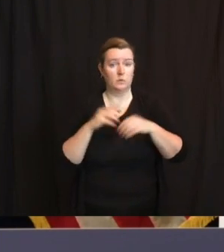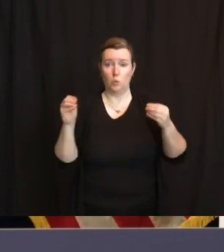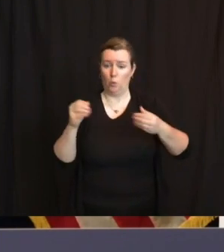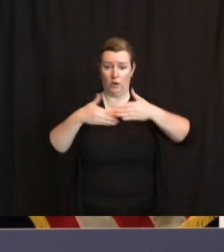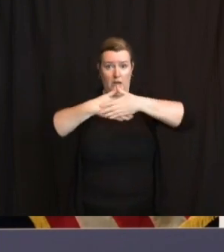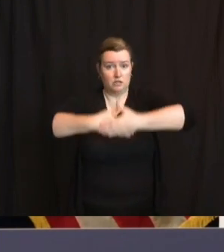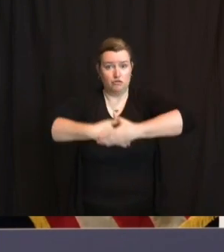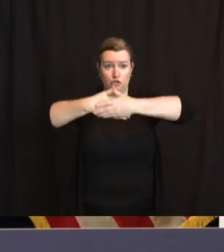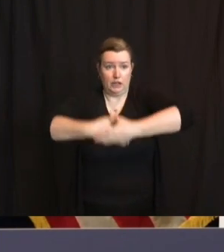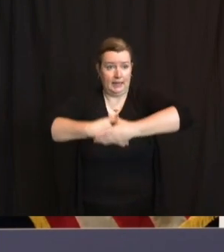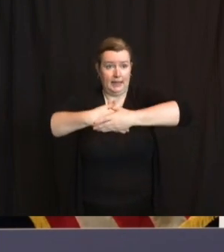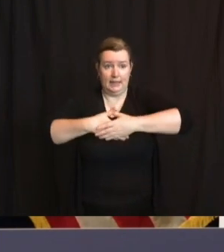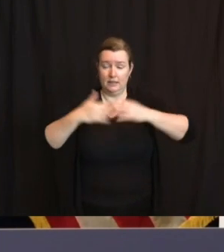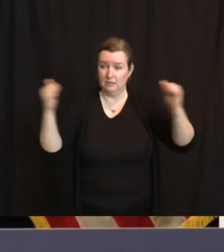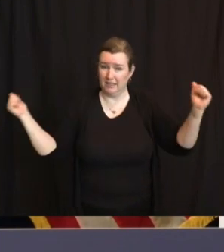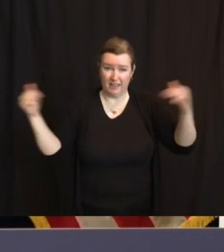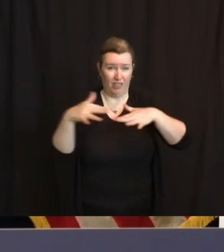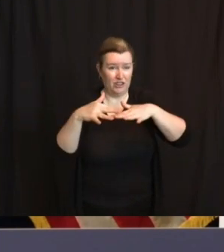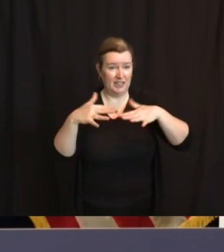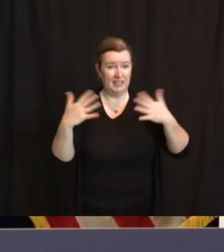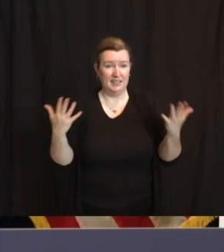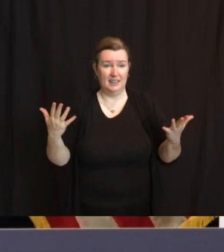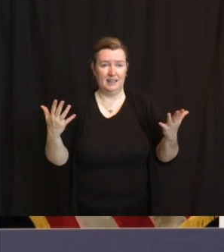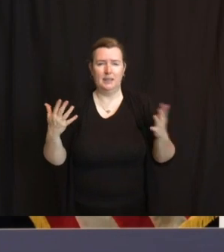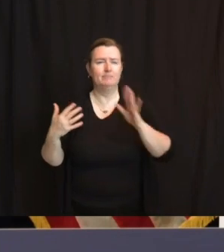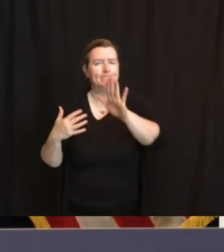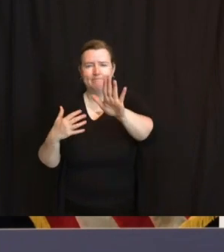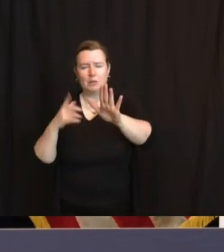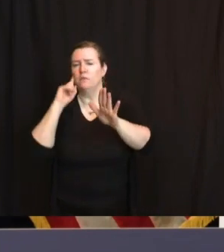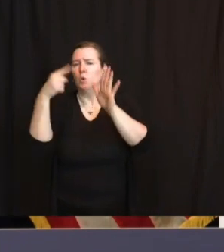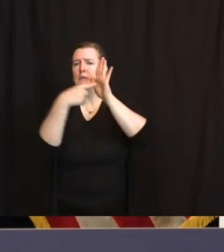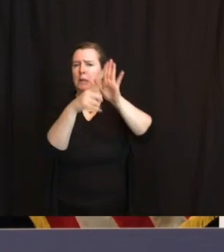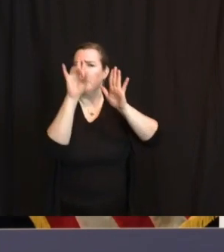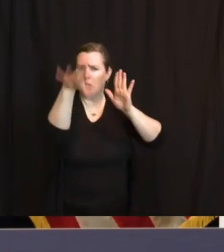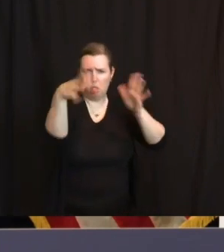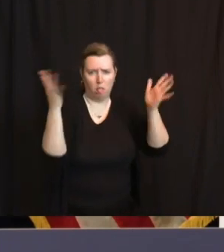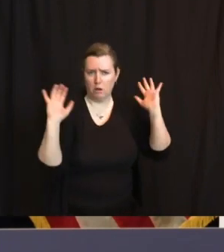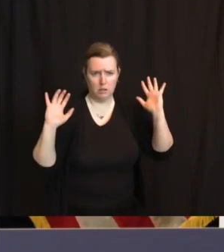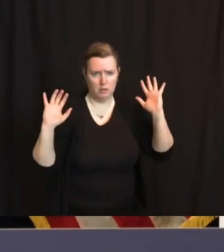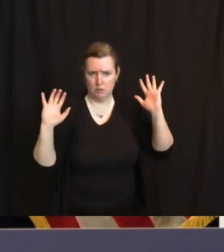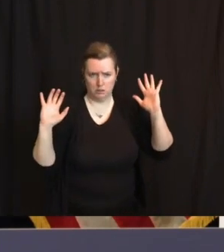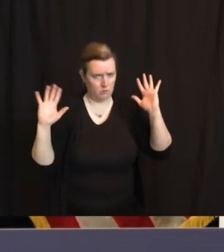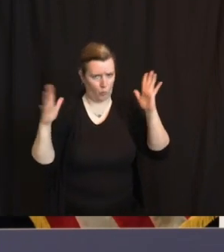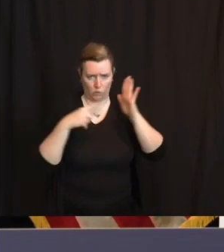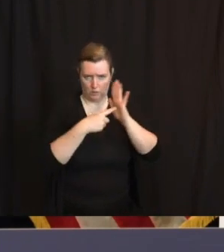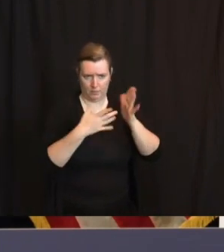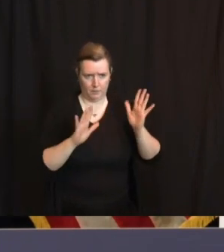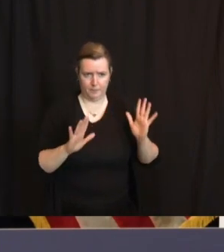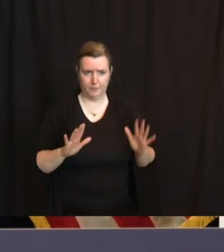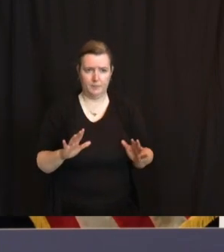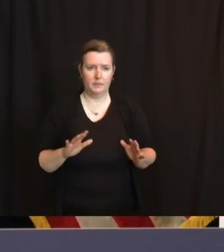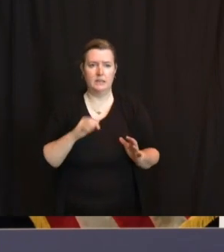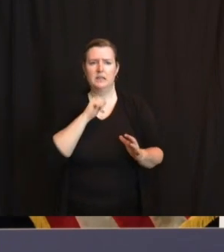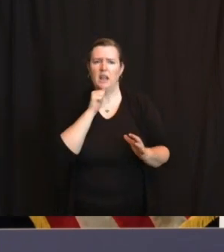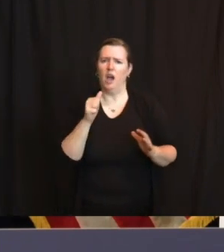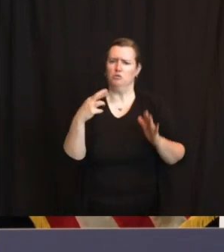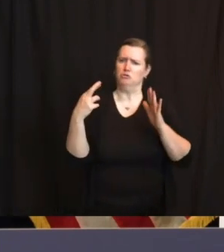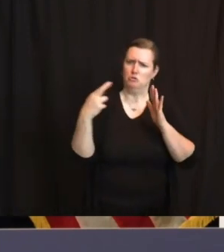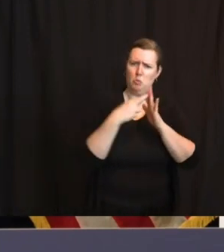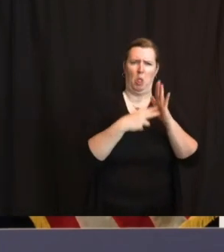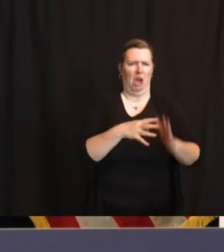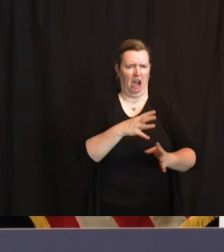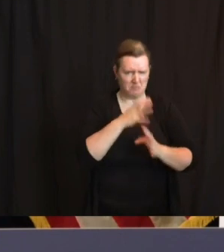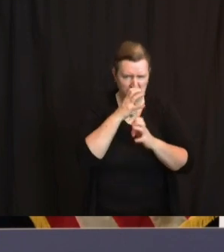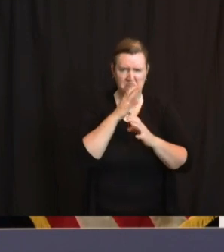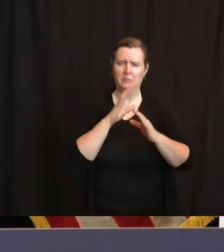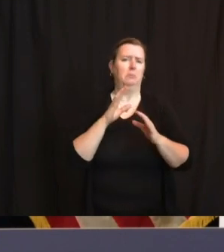I'm using that as an example. I'm using that as an example. The psyche, not just the rules of the road, but the psyche, I think,